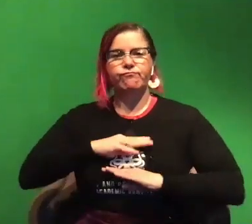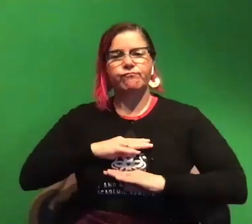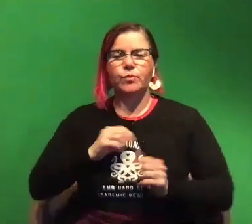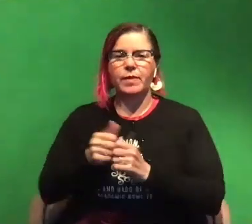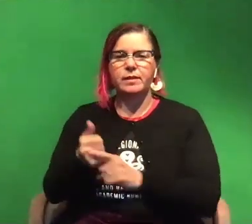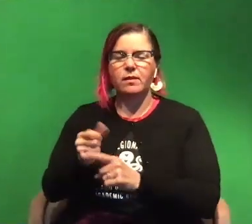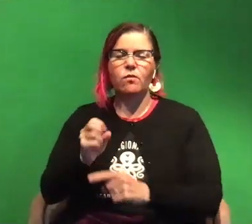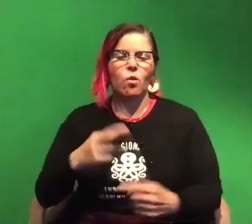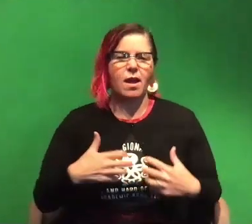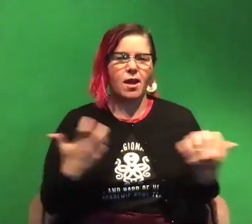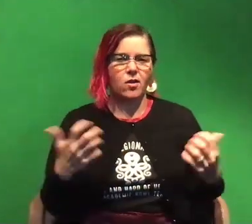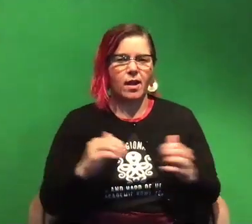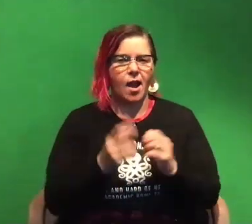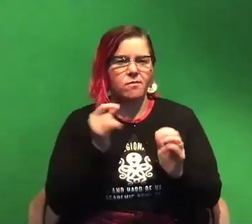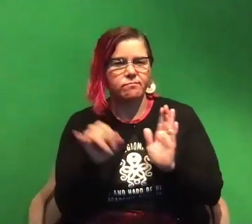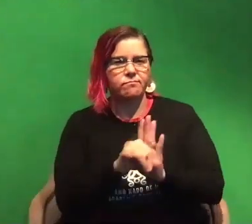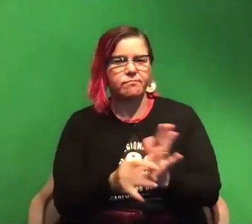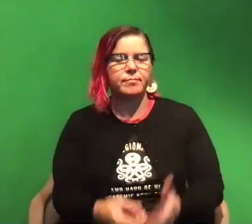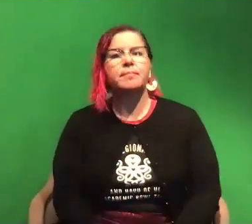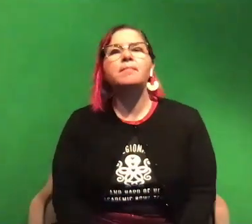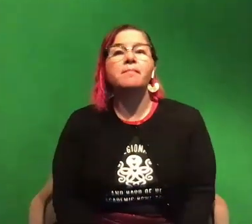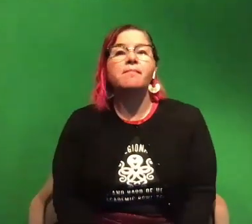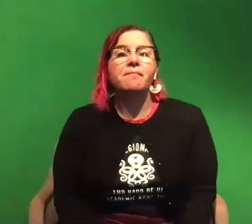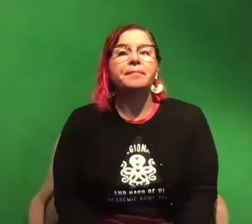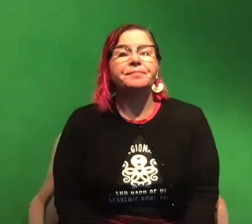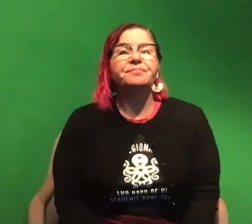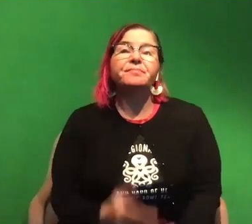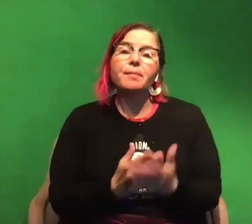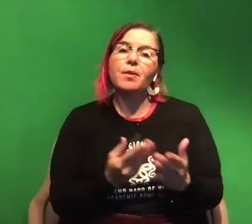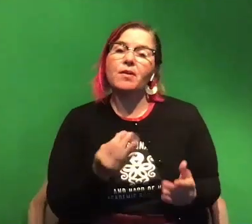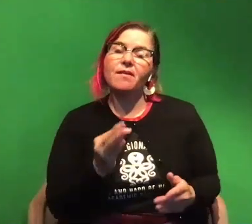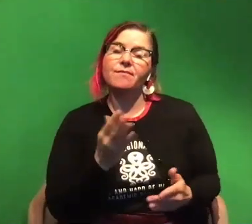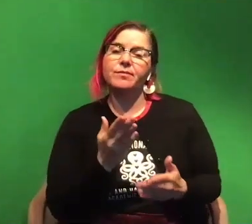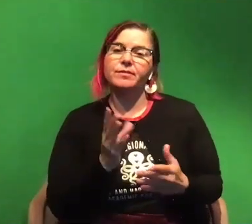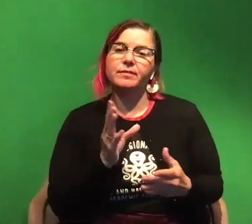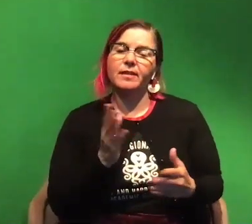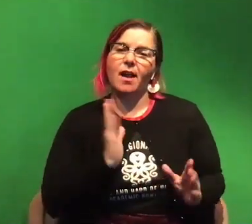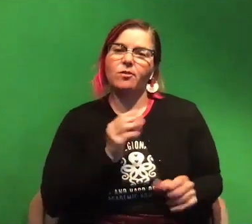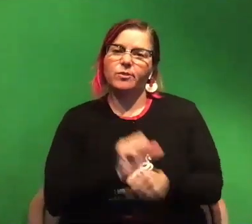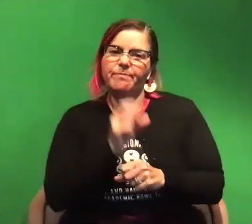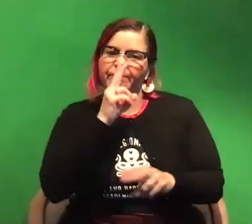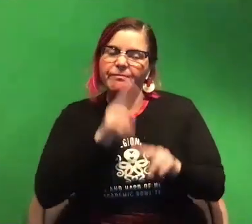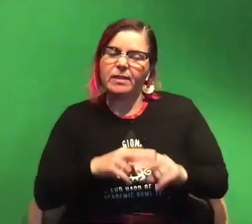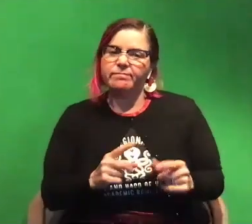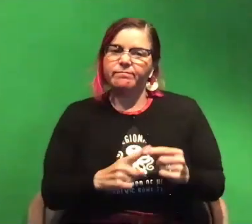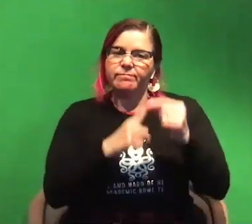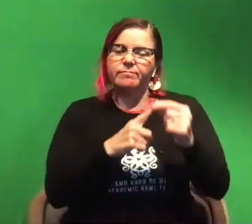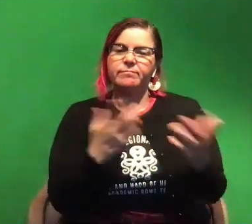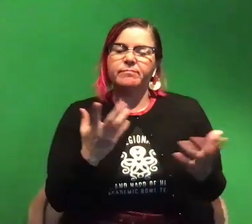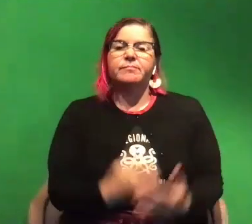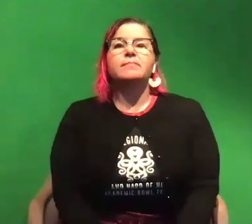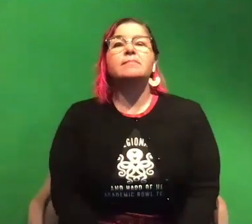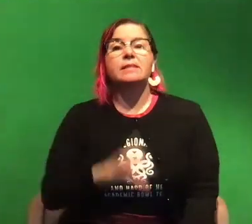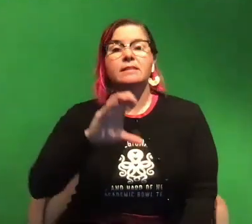angry? Yeah, that's part of what makes our job really fun and unique, is that